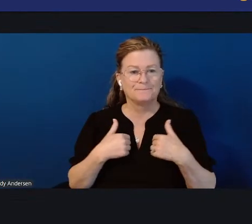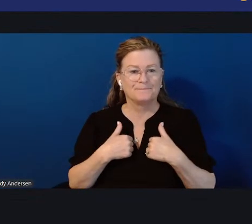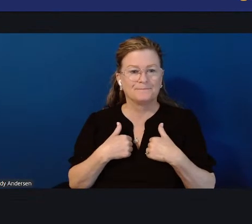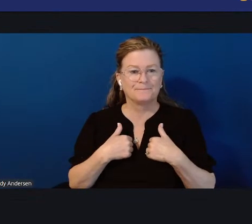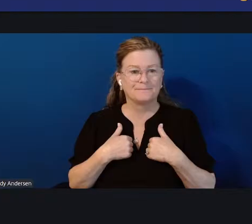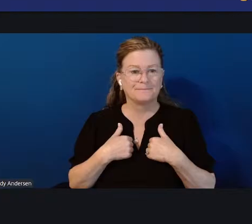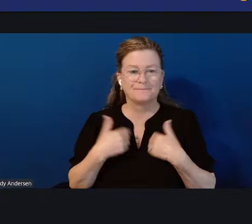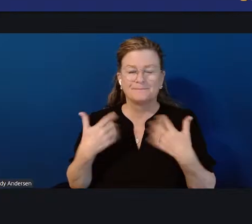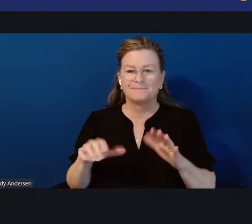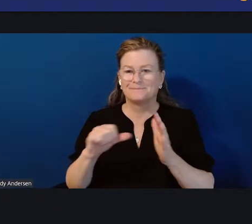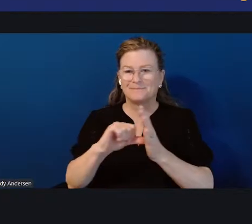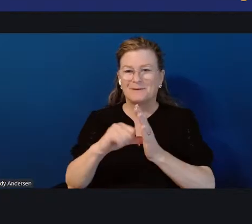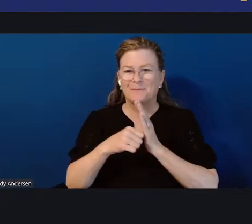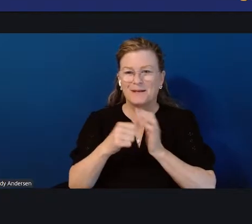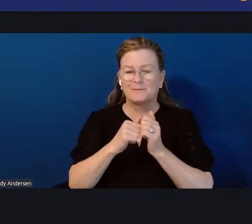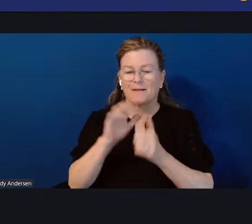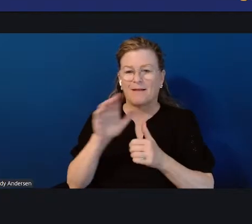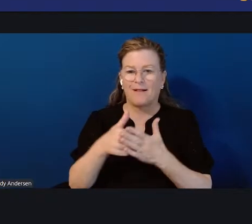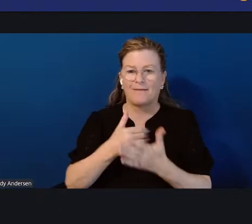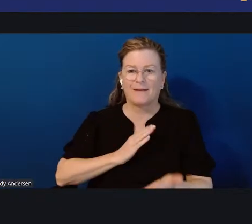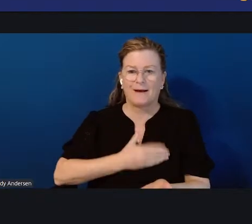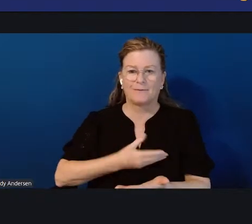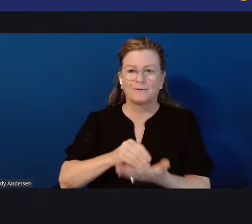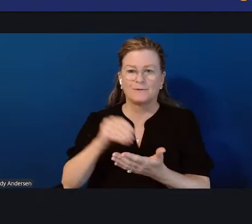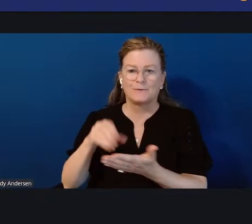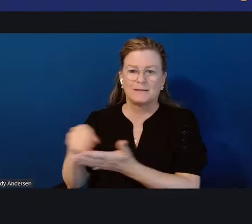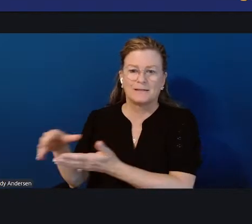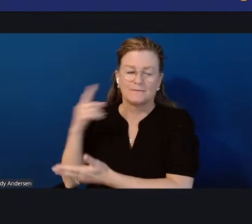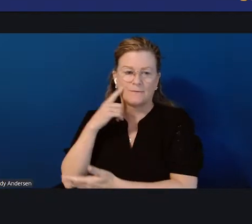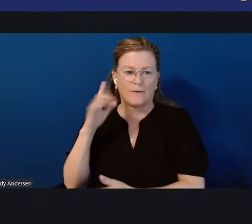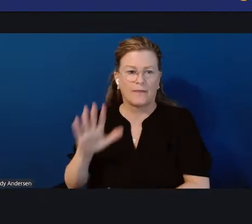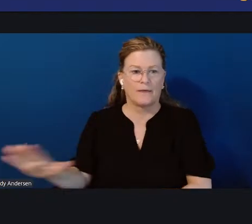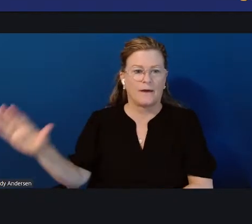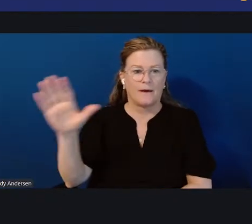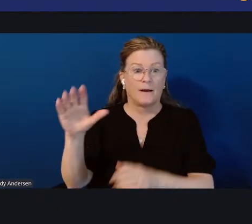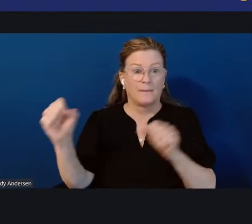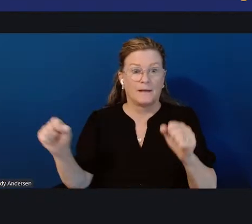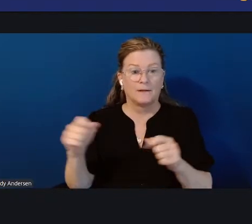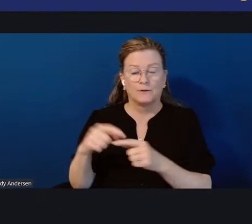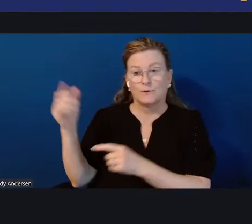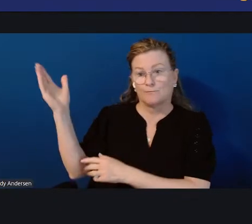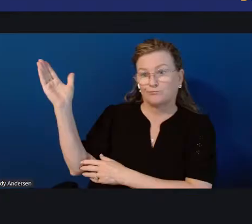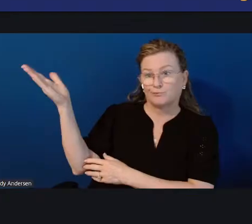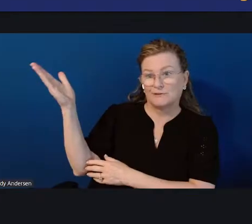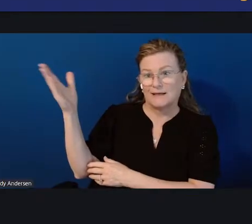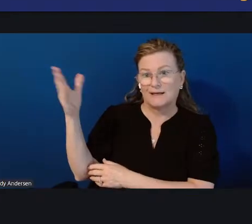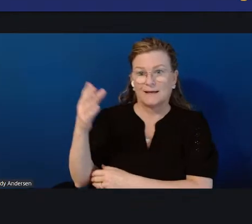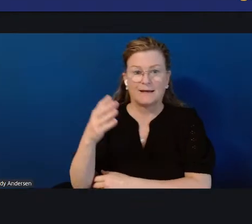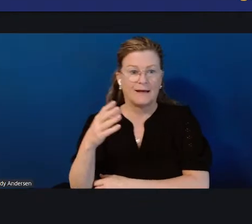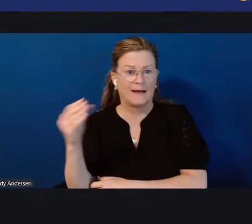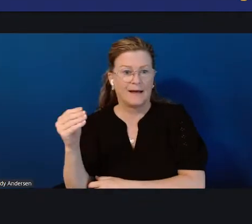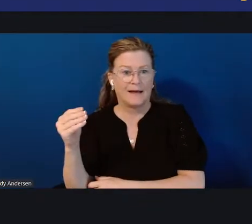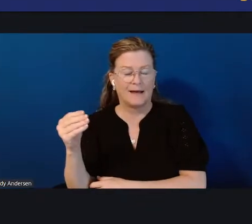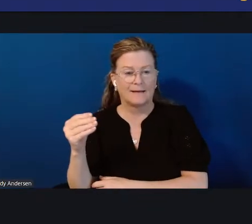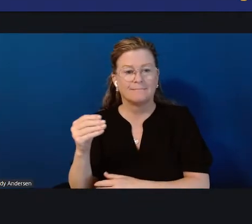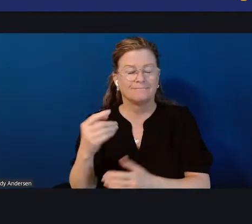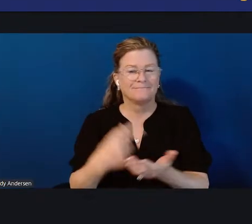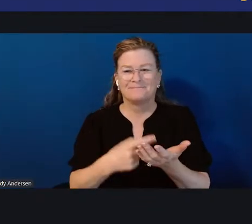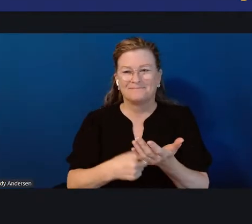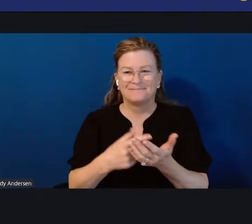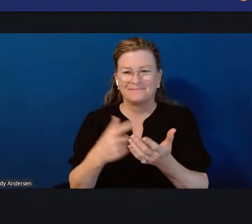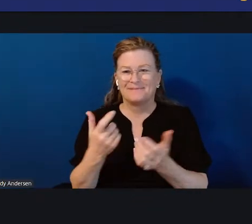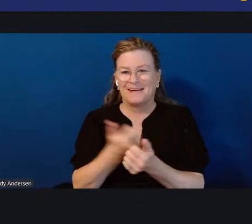I'm just so impressed with all of our students for their ability to present and to go through the things that they